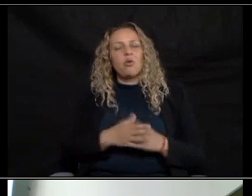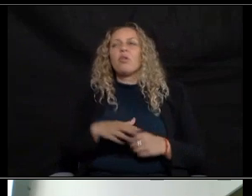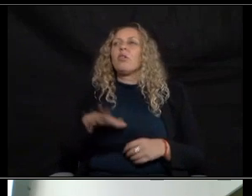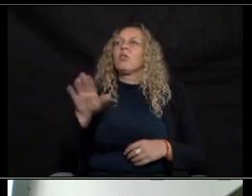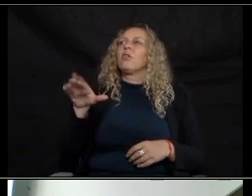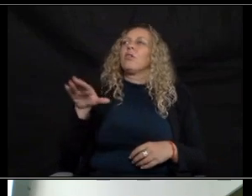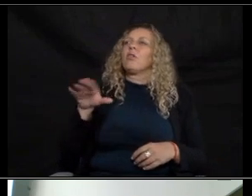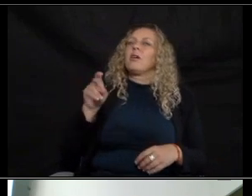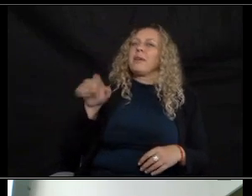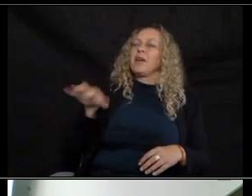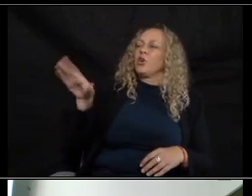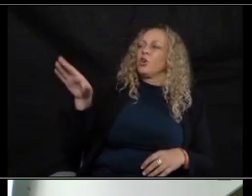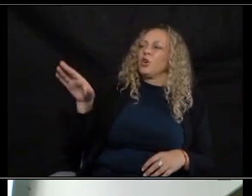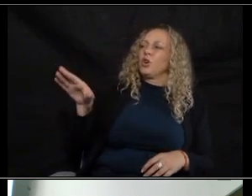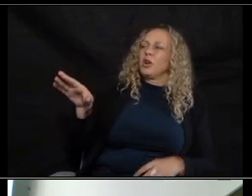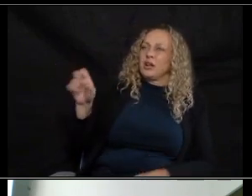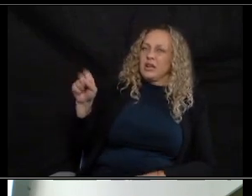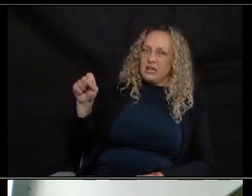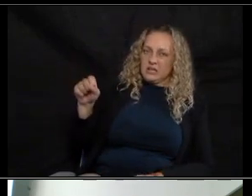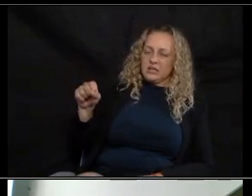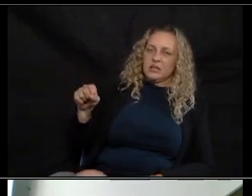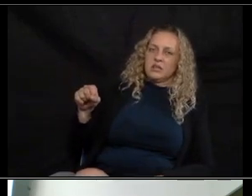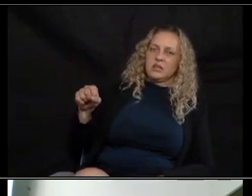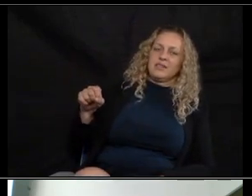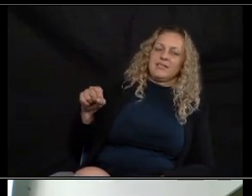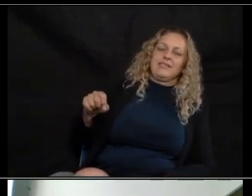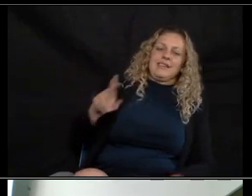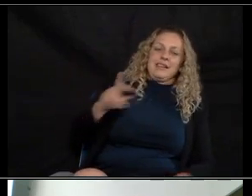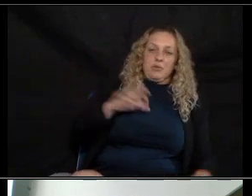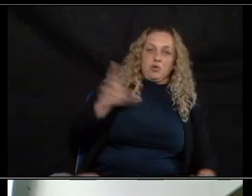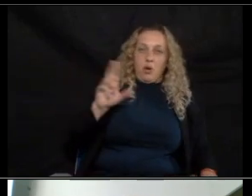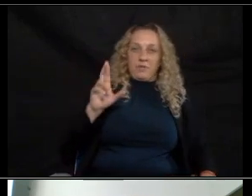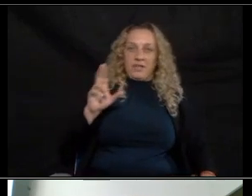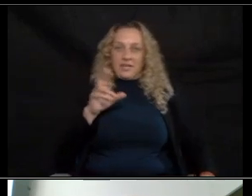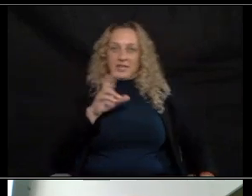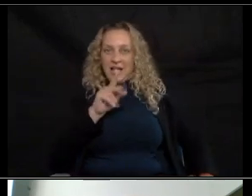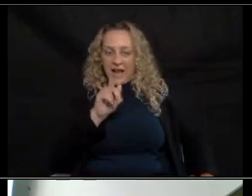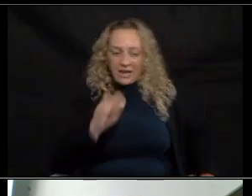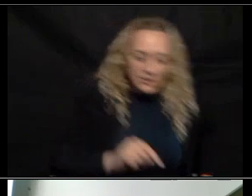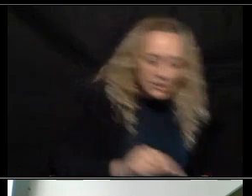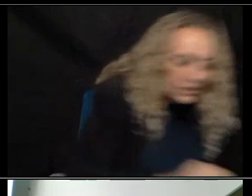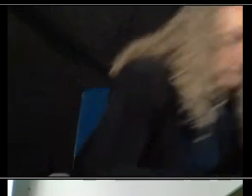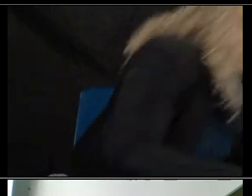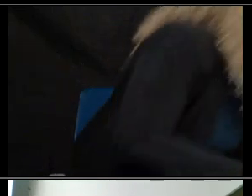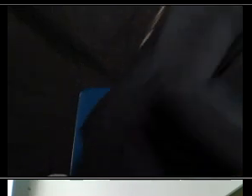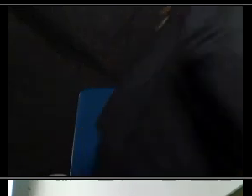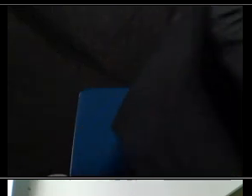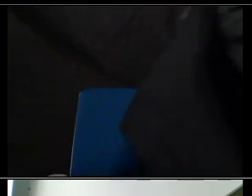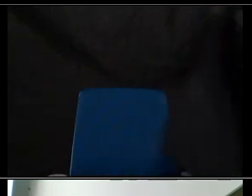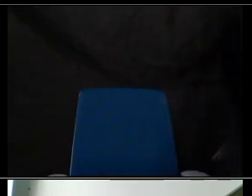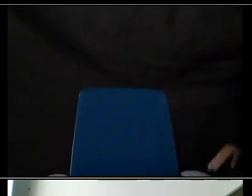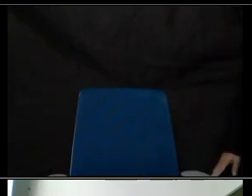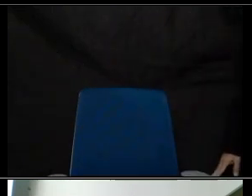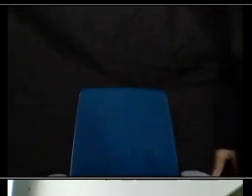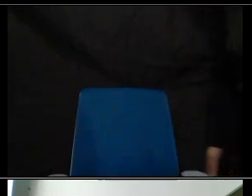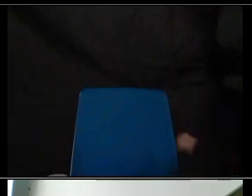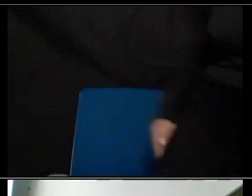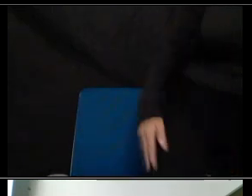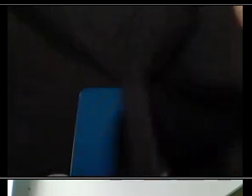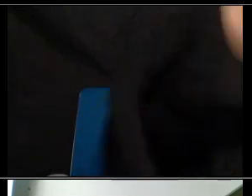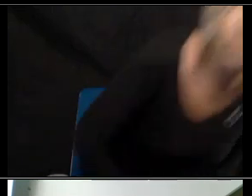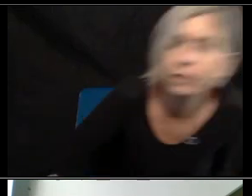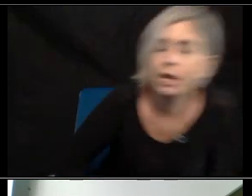why I'm Mayor. Yes. Well, Commissioner Romulus, then Commissioner Katz. So there is a motion on the table, and